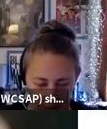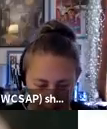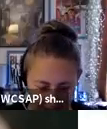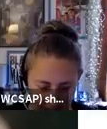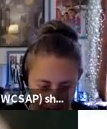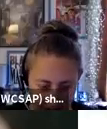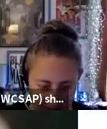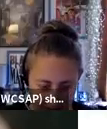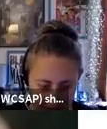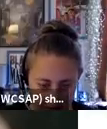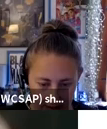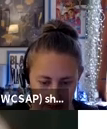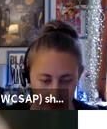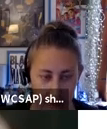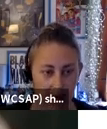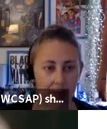what's next?